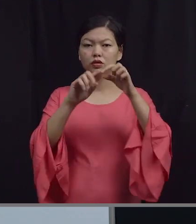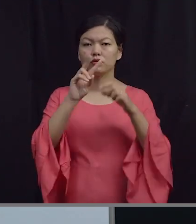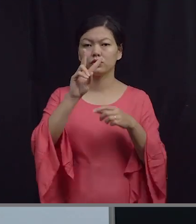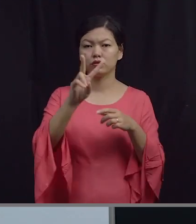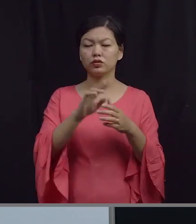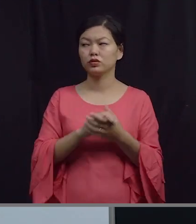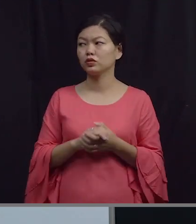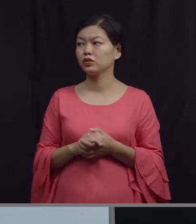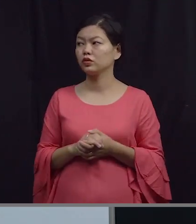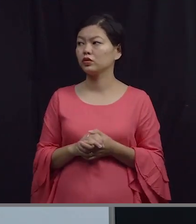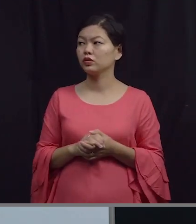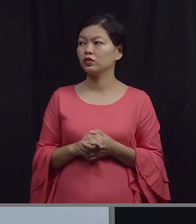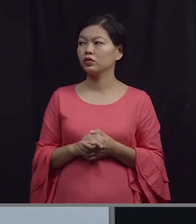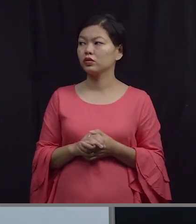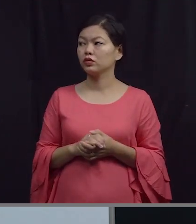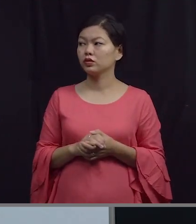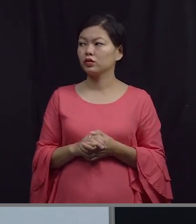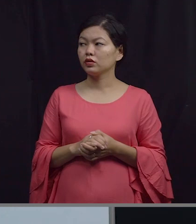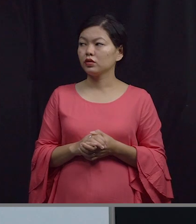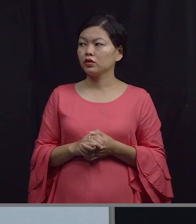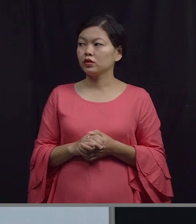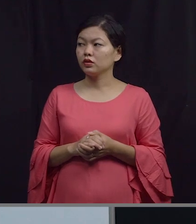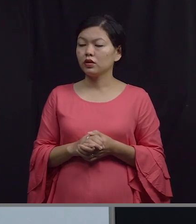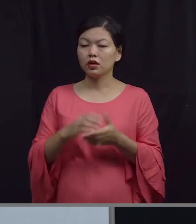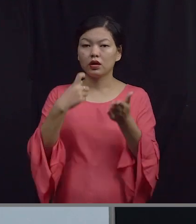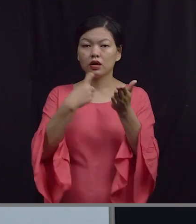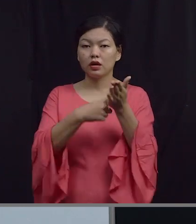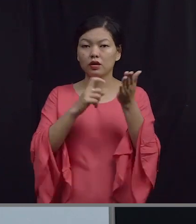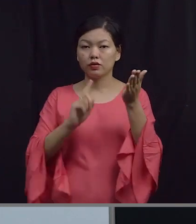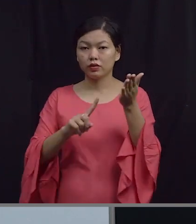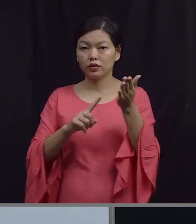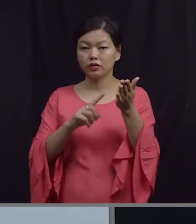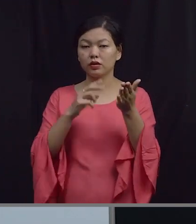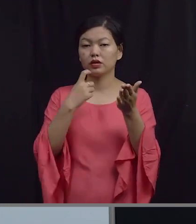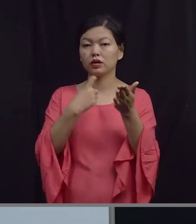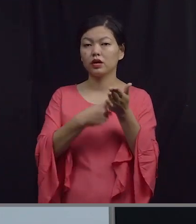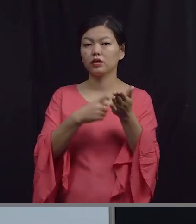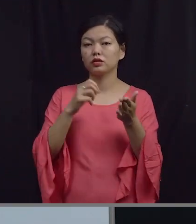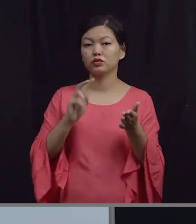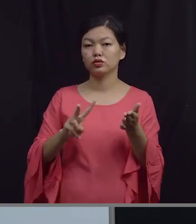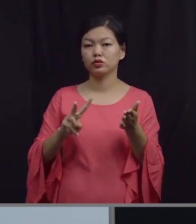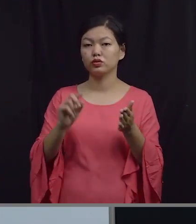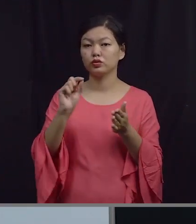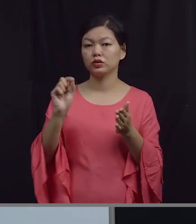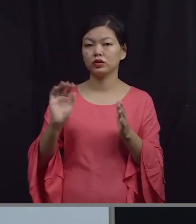have given radii of curvature, means we have given r1 as well as what? R2. So